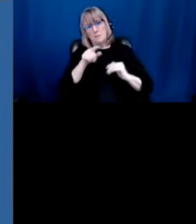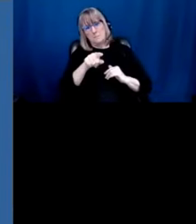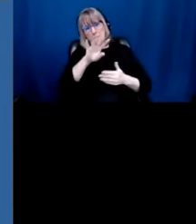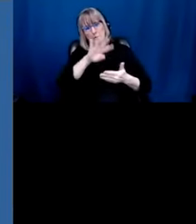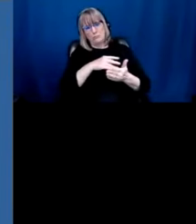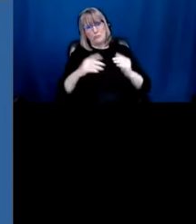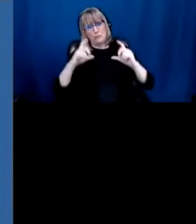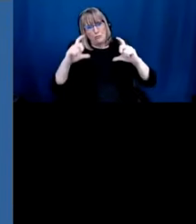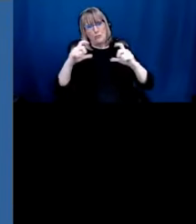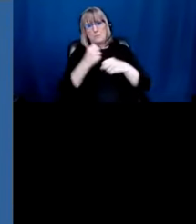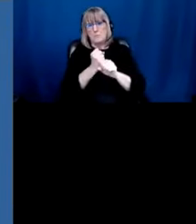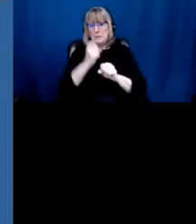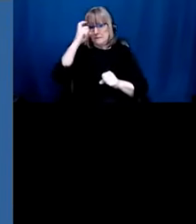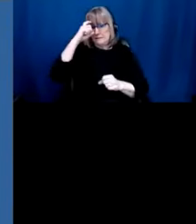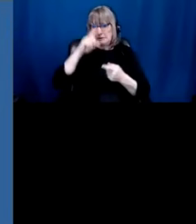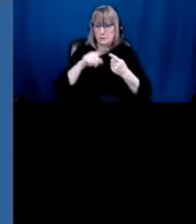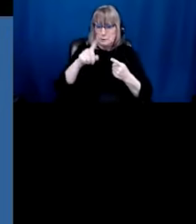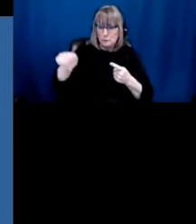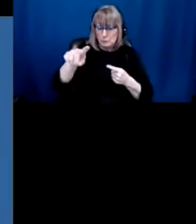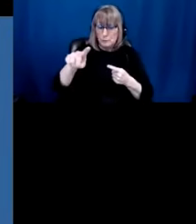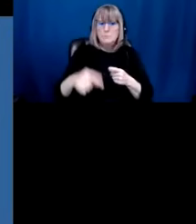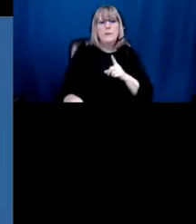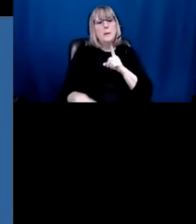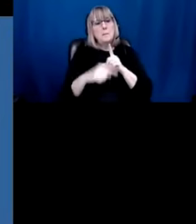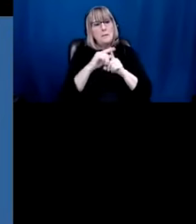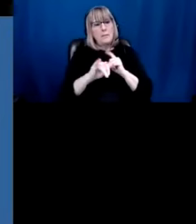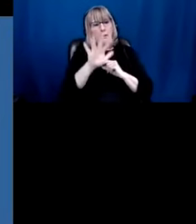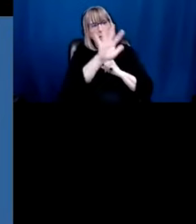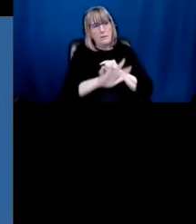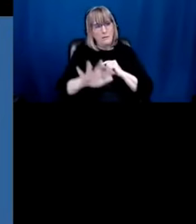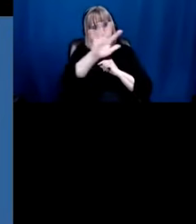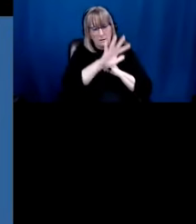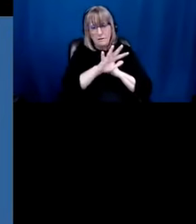makes sense. In addition En to esta imagen